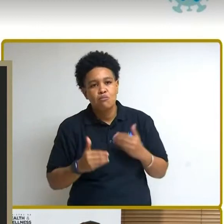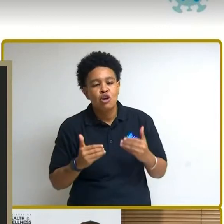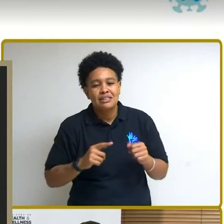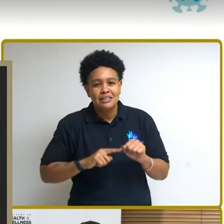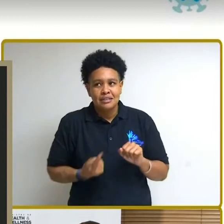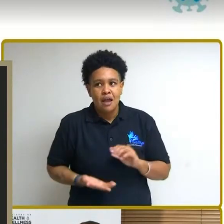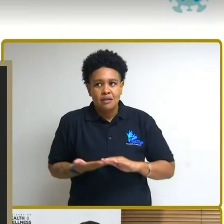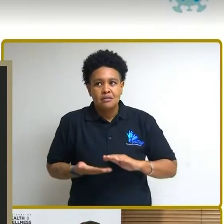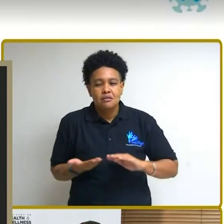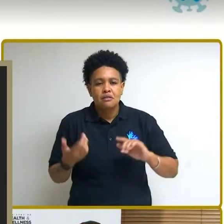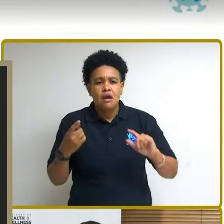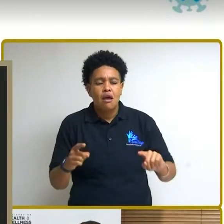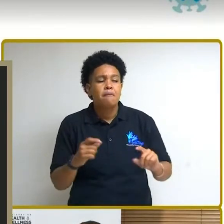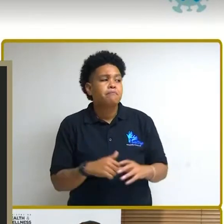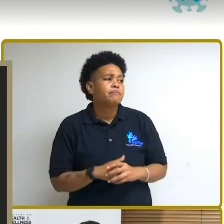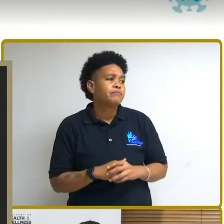starts.